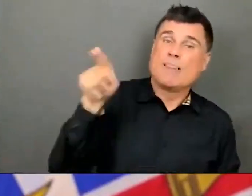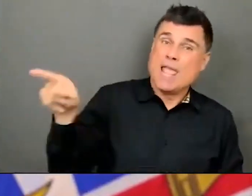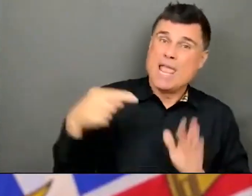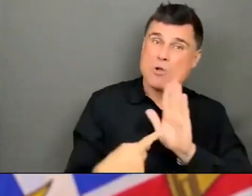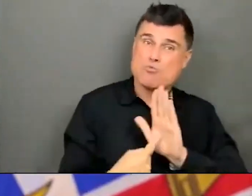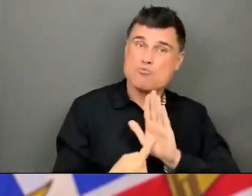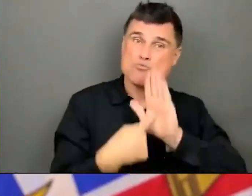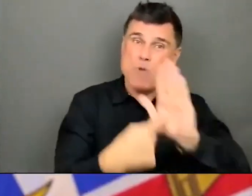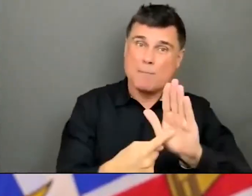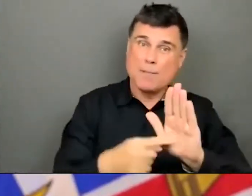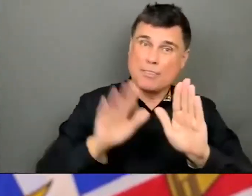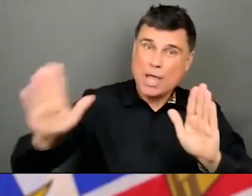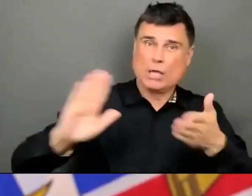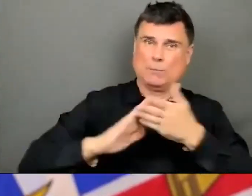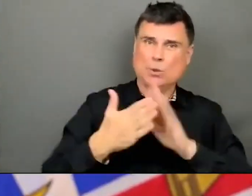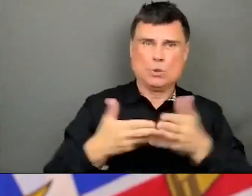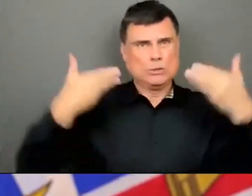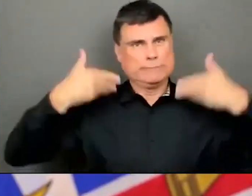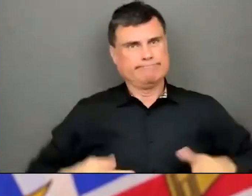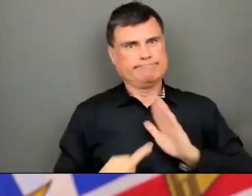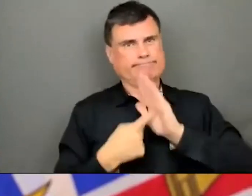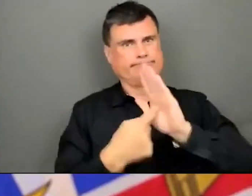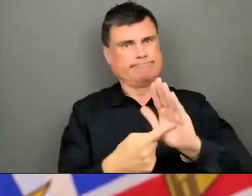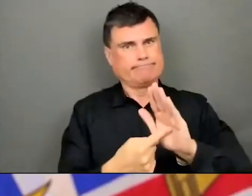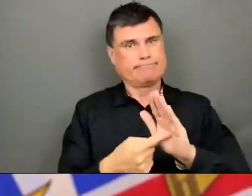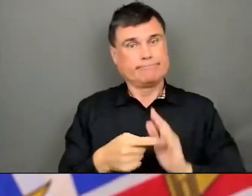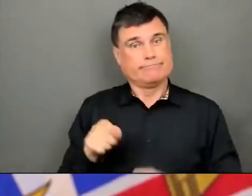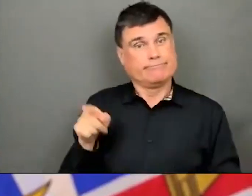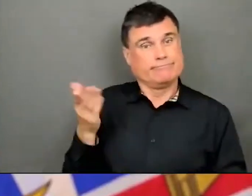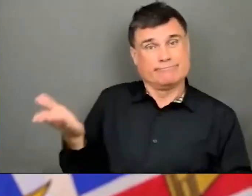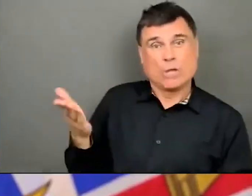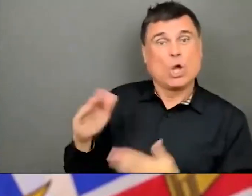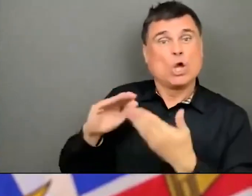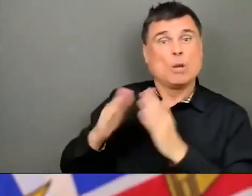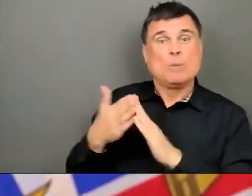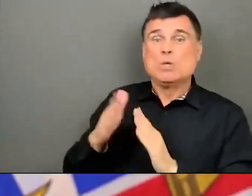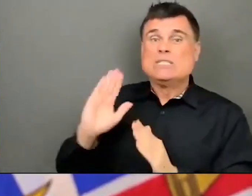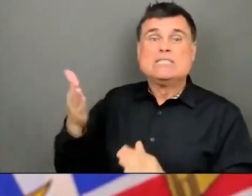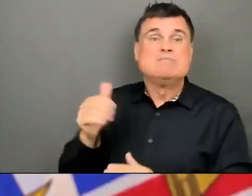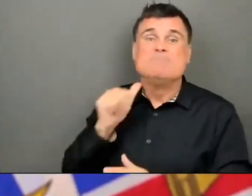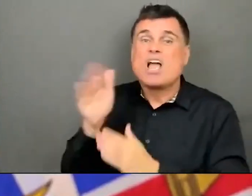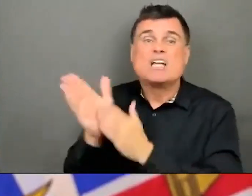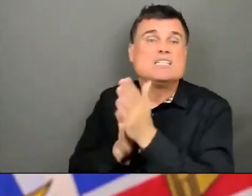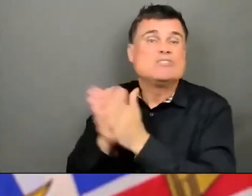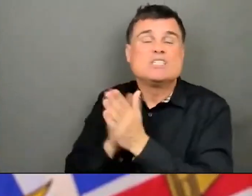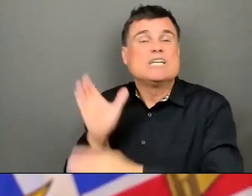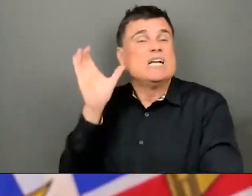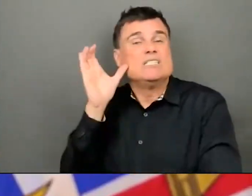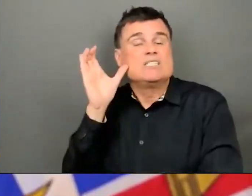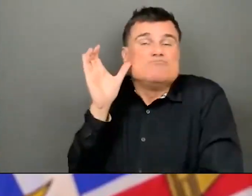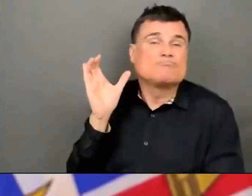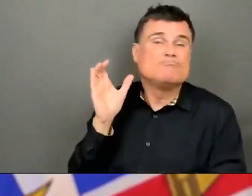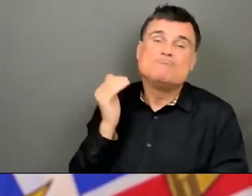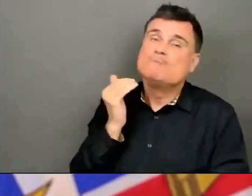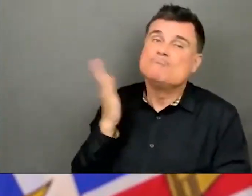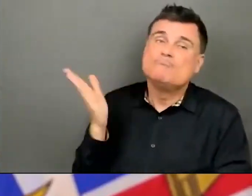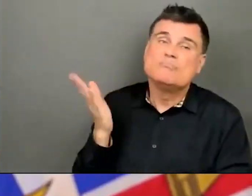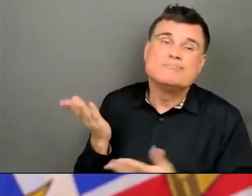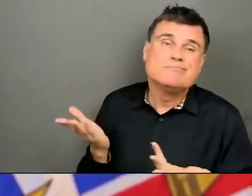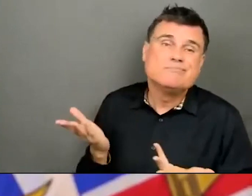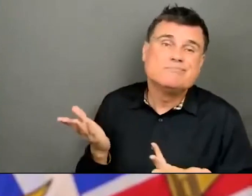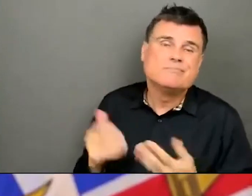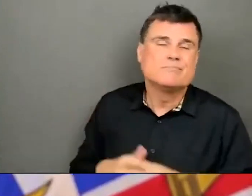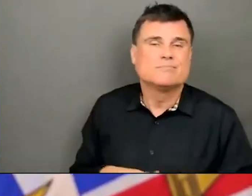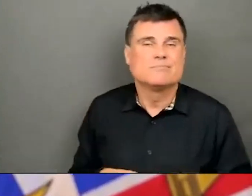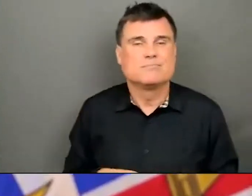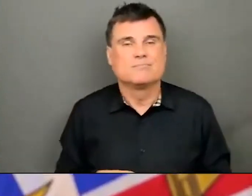interior. As we have moved through this last couple of weeks, starting with long-term care and now acute care, we're doing a lot